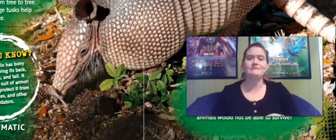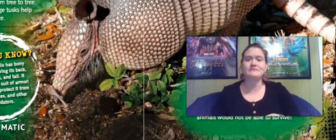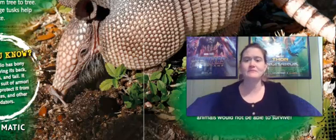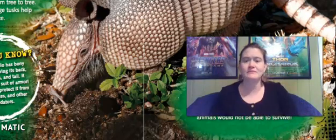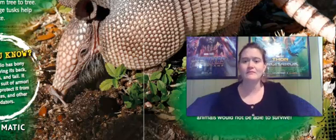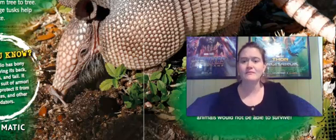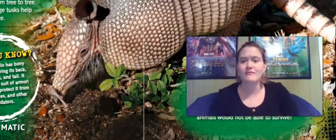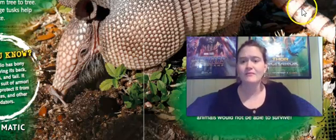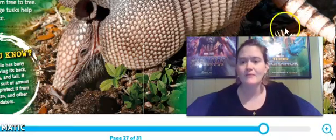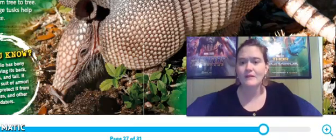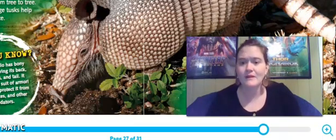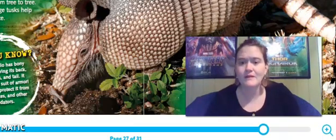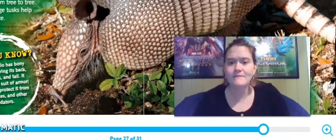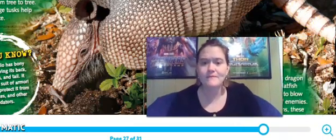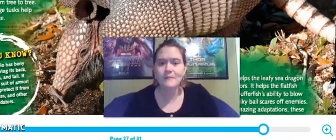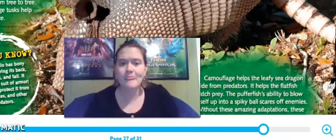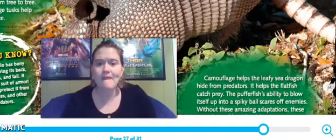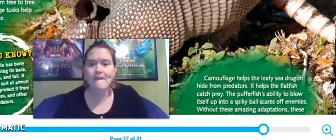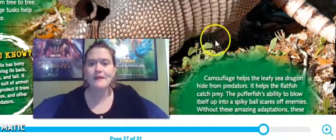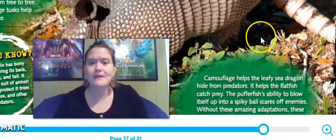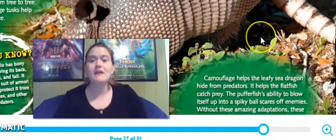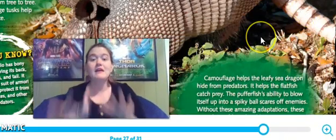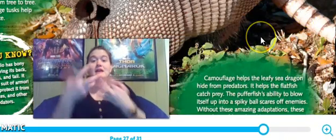ice. Okay.